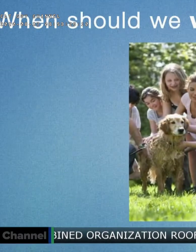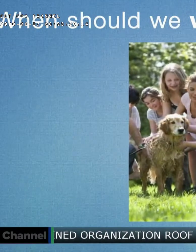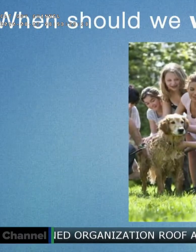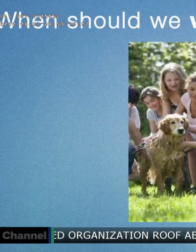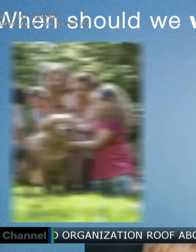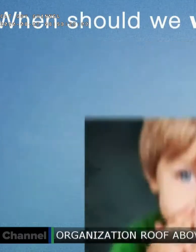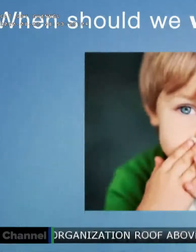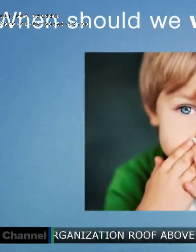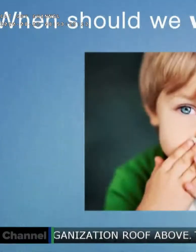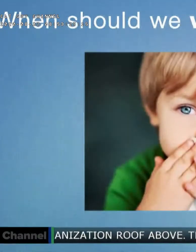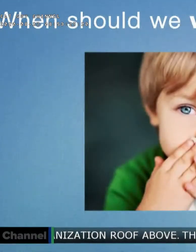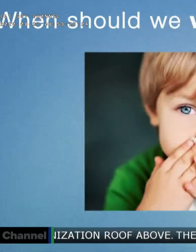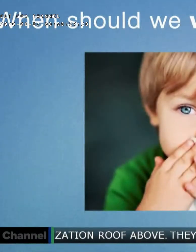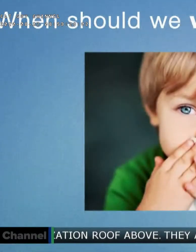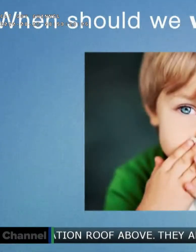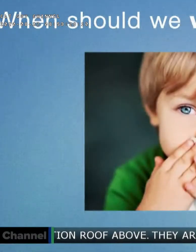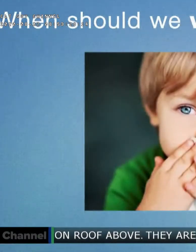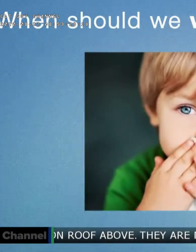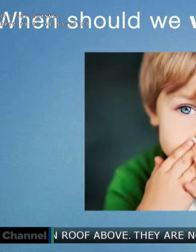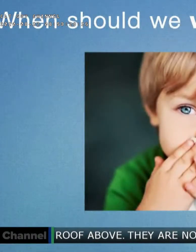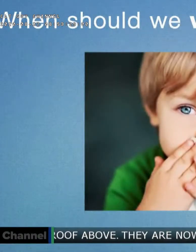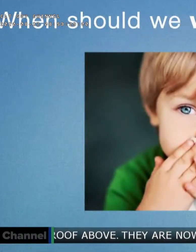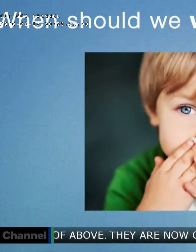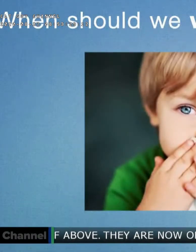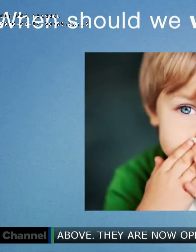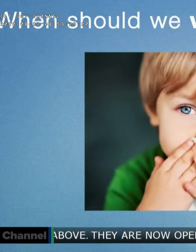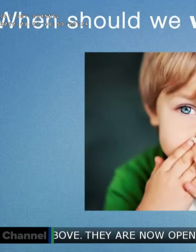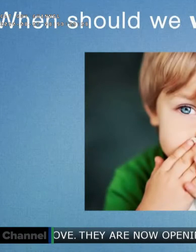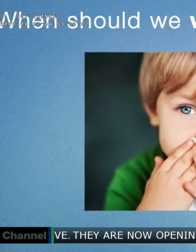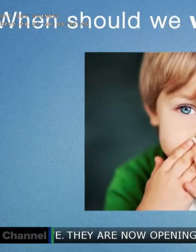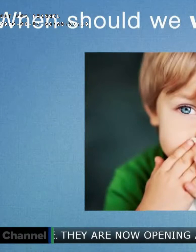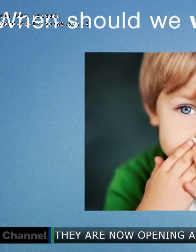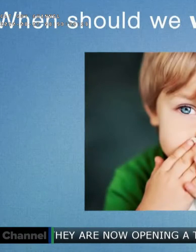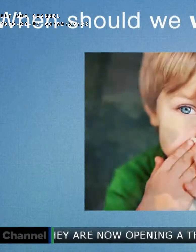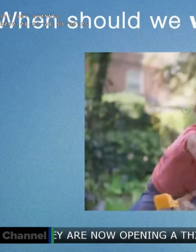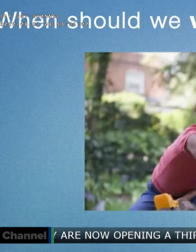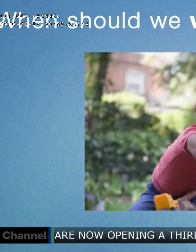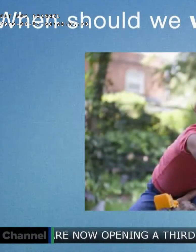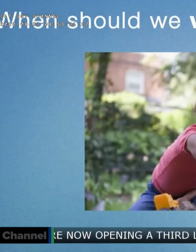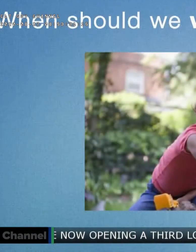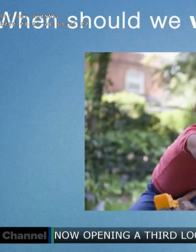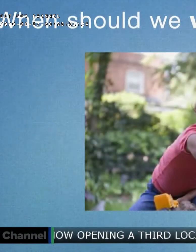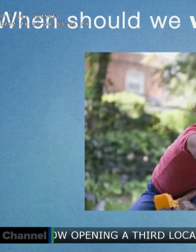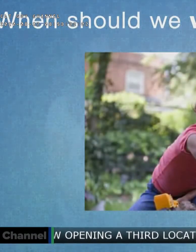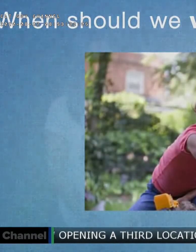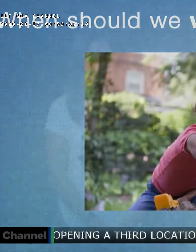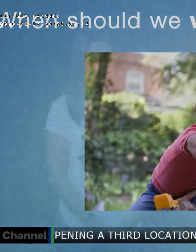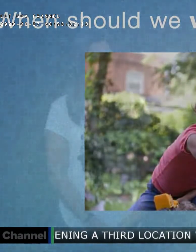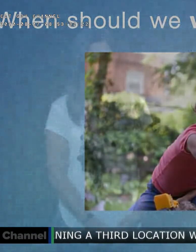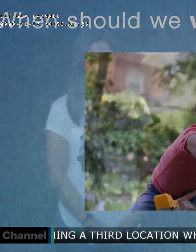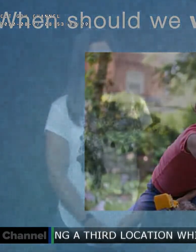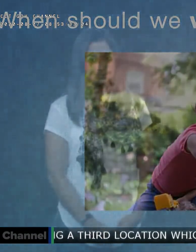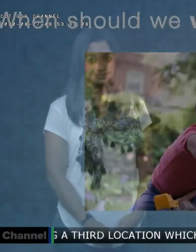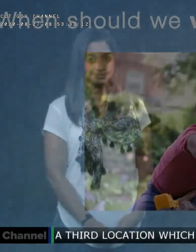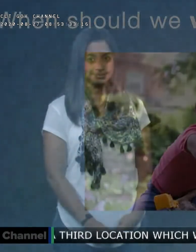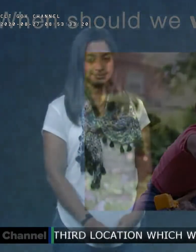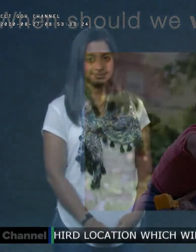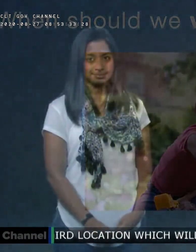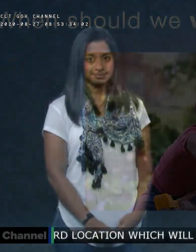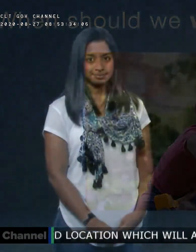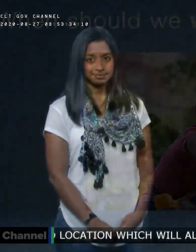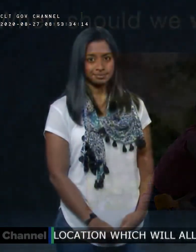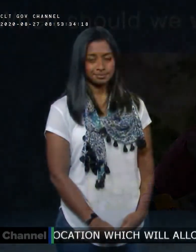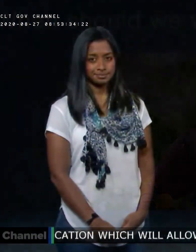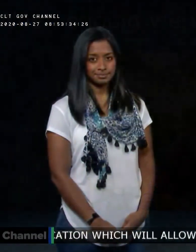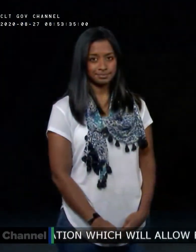cages, after you cough, sneeze, or blow your nose, and after you play outside. These are times when it's